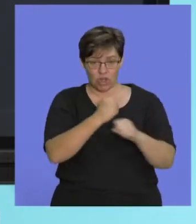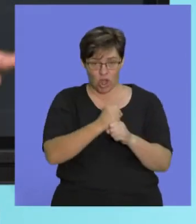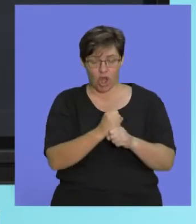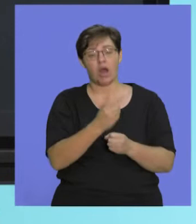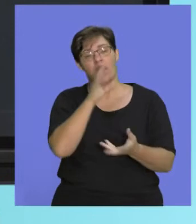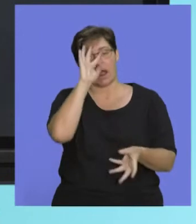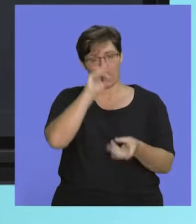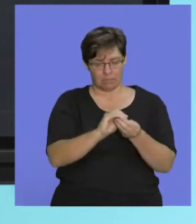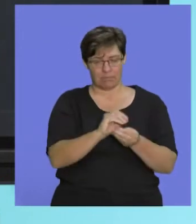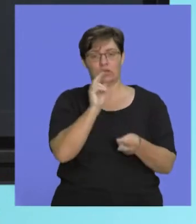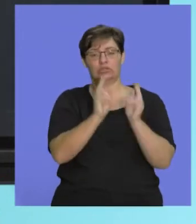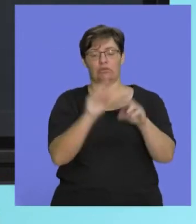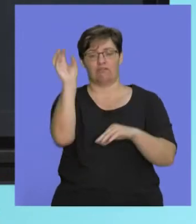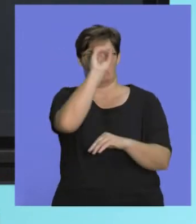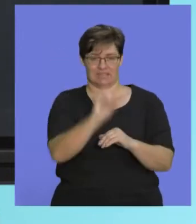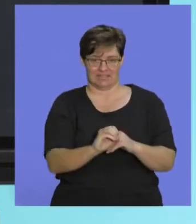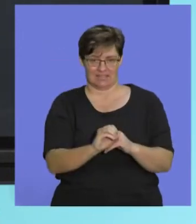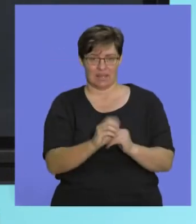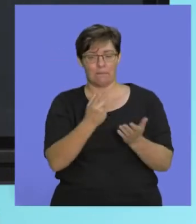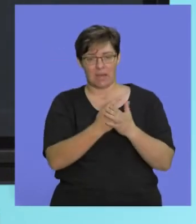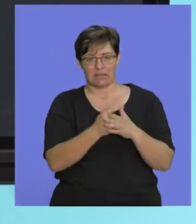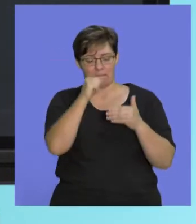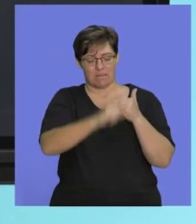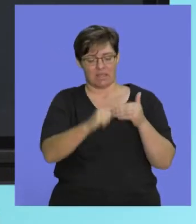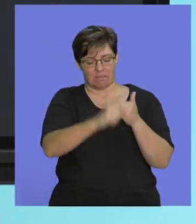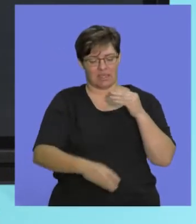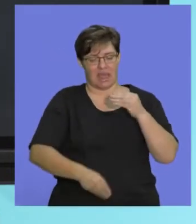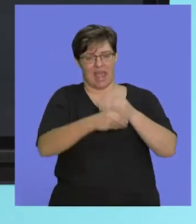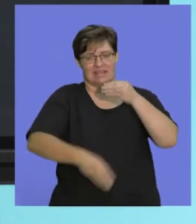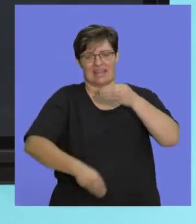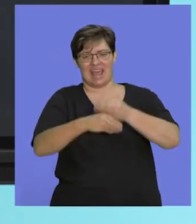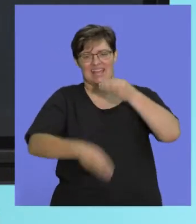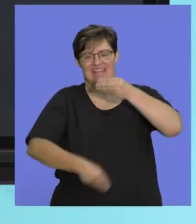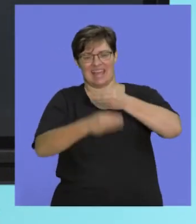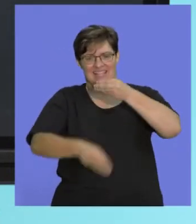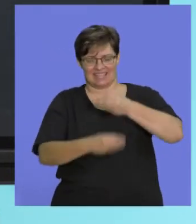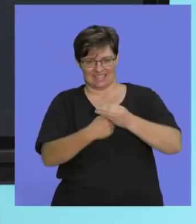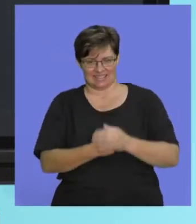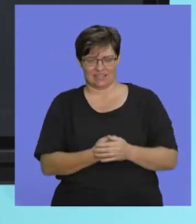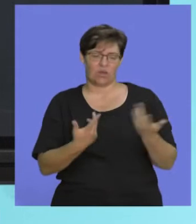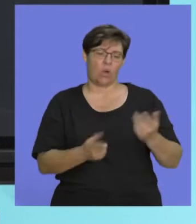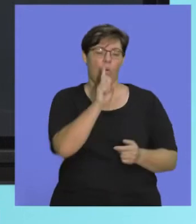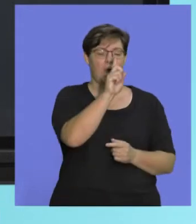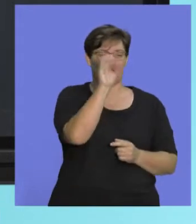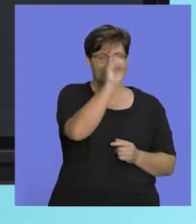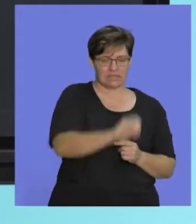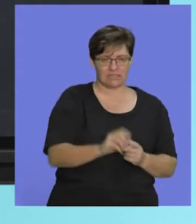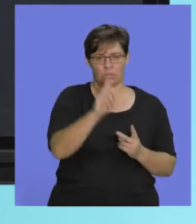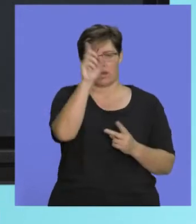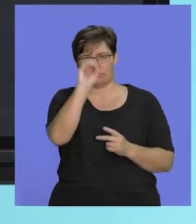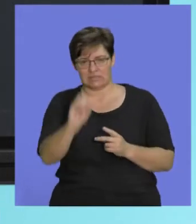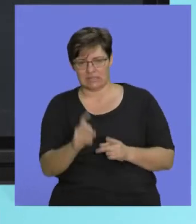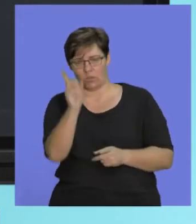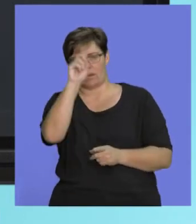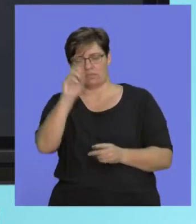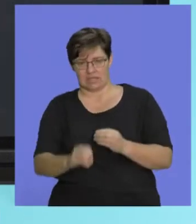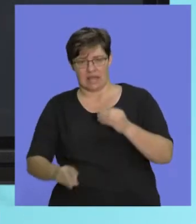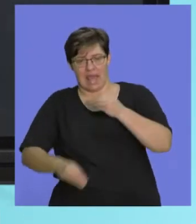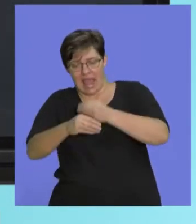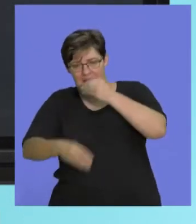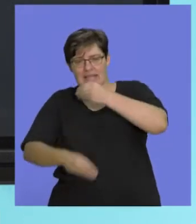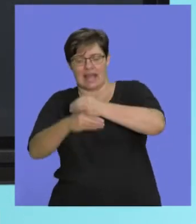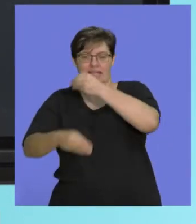12% interest, but getting it on a monthly basis, which means you get 1%, 1% every month. But at